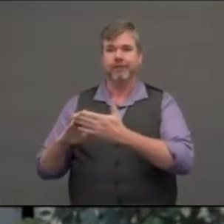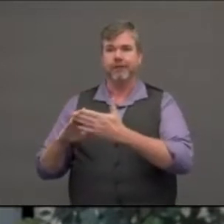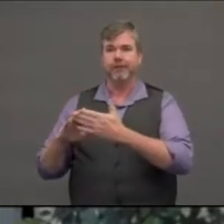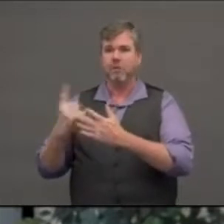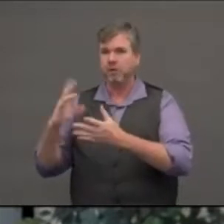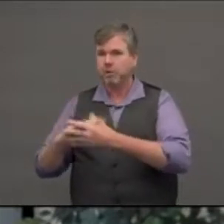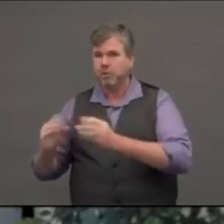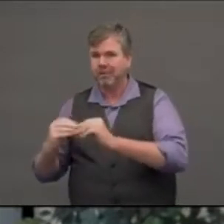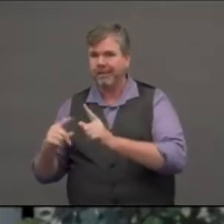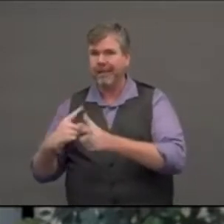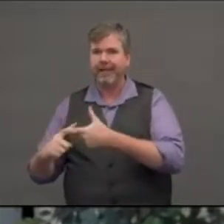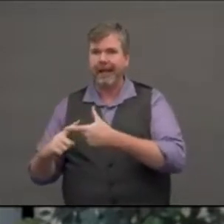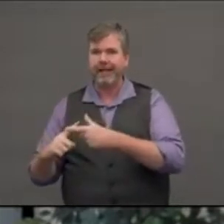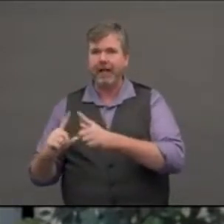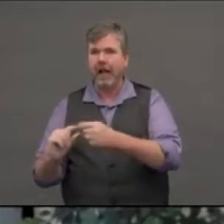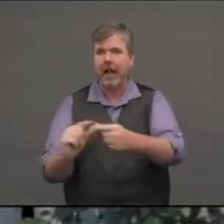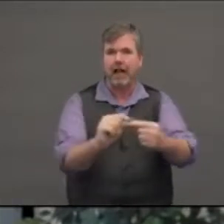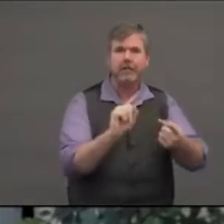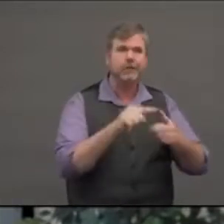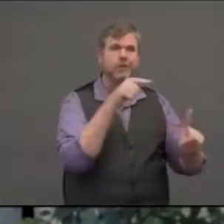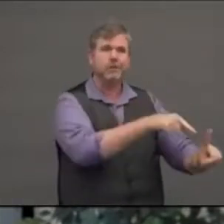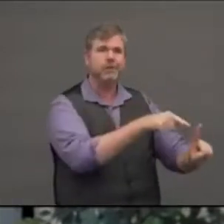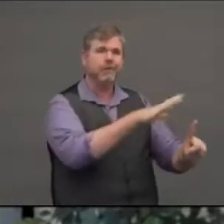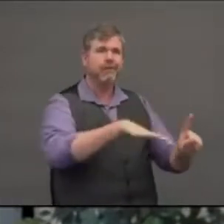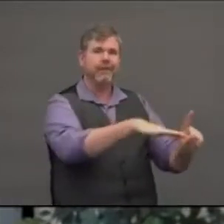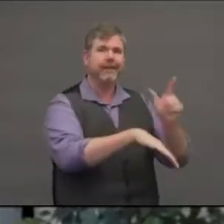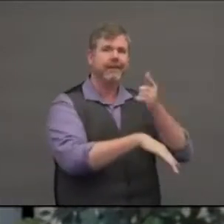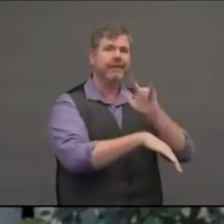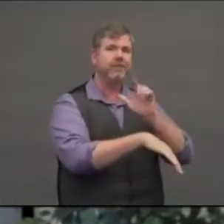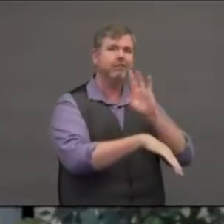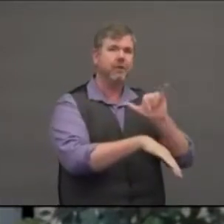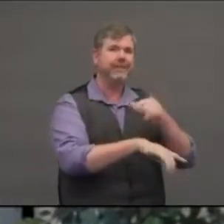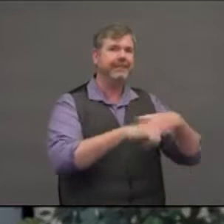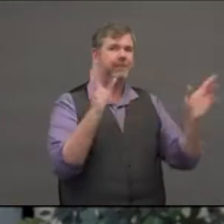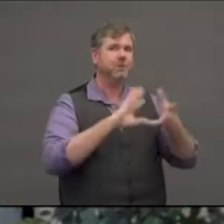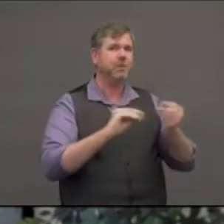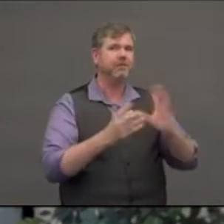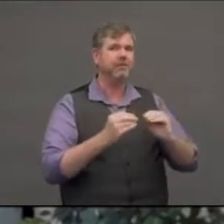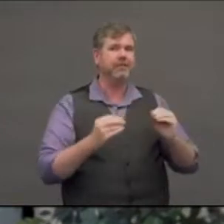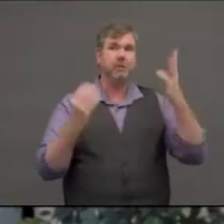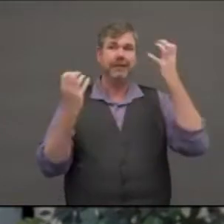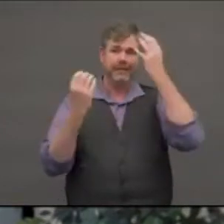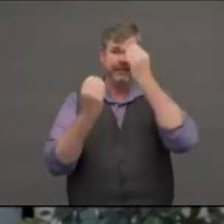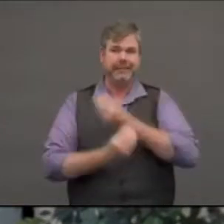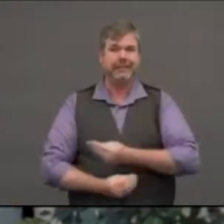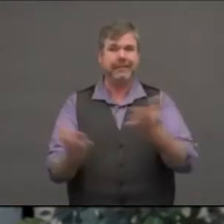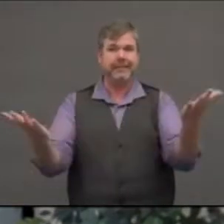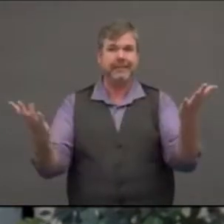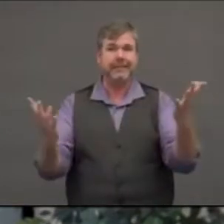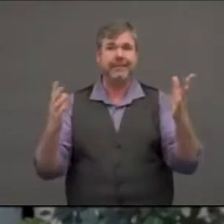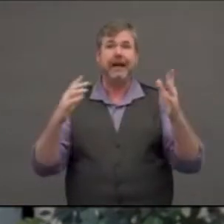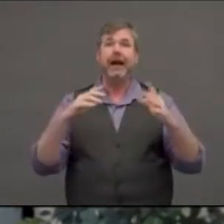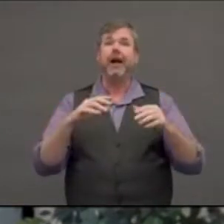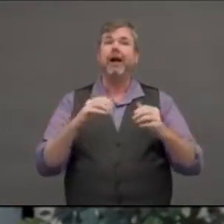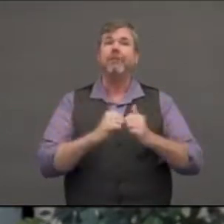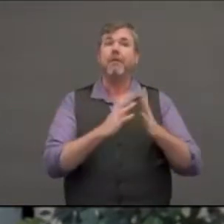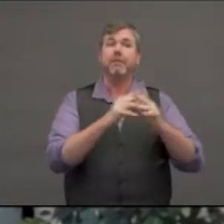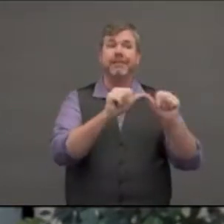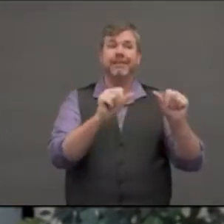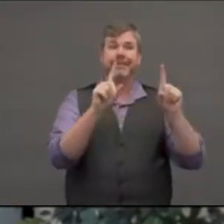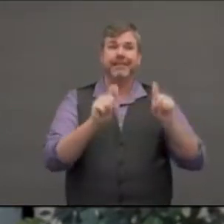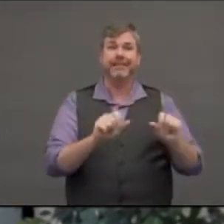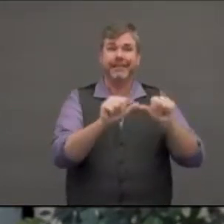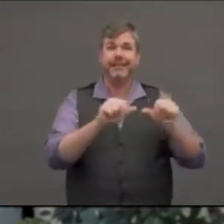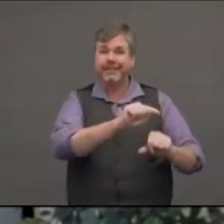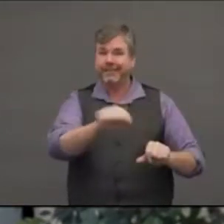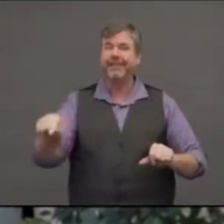say testing is still free. Testing is still free at our pop-up locations here in Santa Clara County.